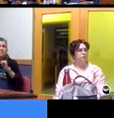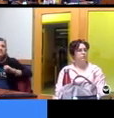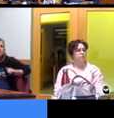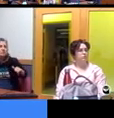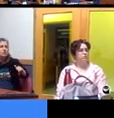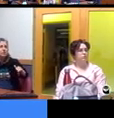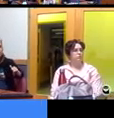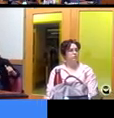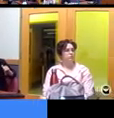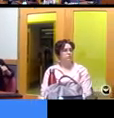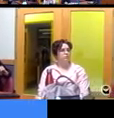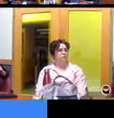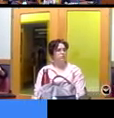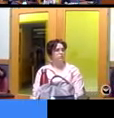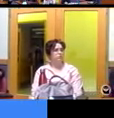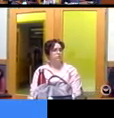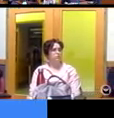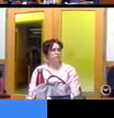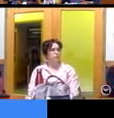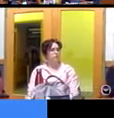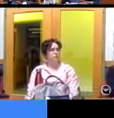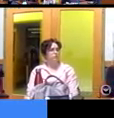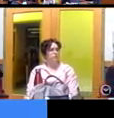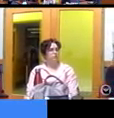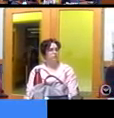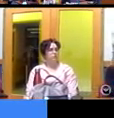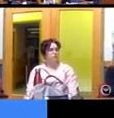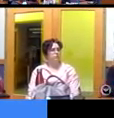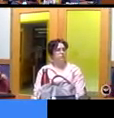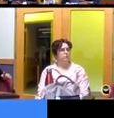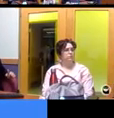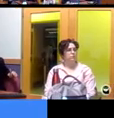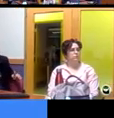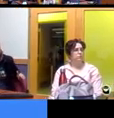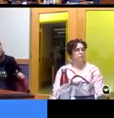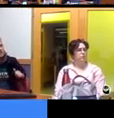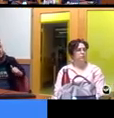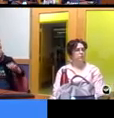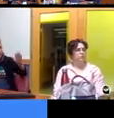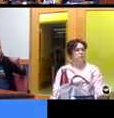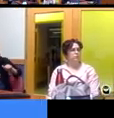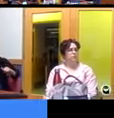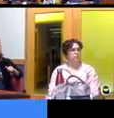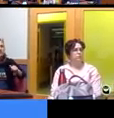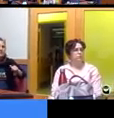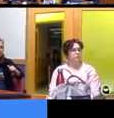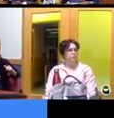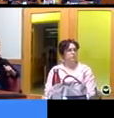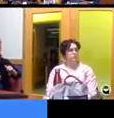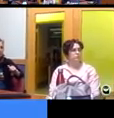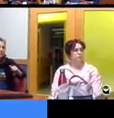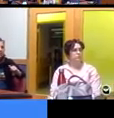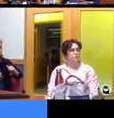just a very simple description of what that procedure looks like. And this is also available on our website, but I wanted to highlight those items